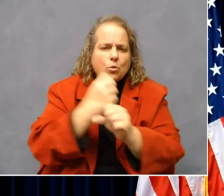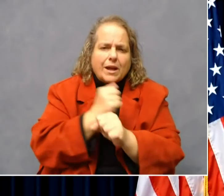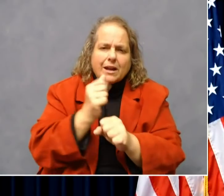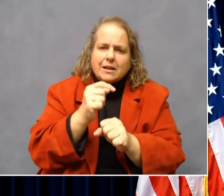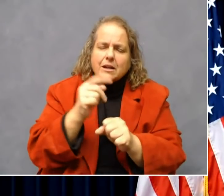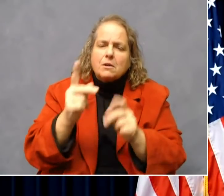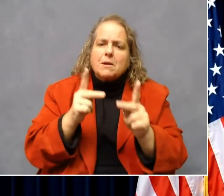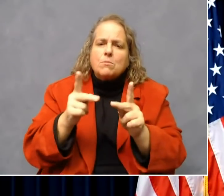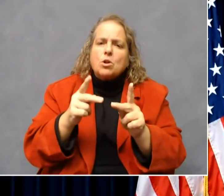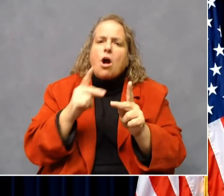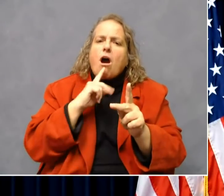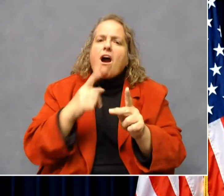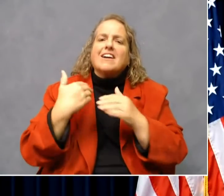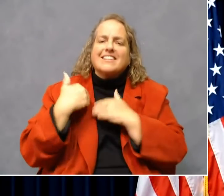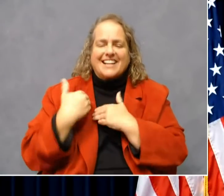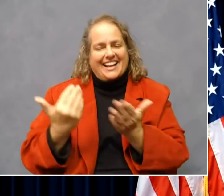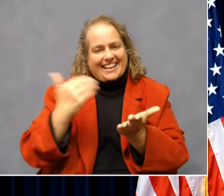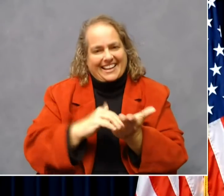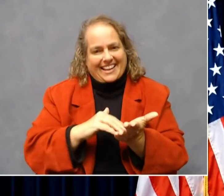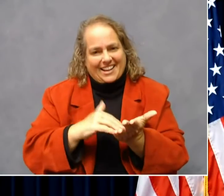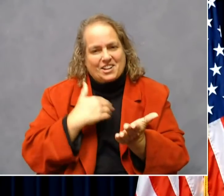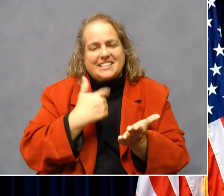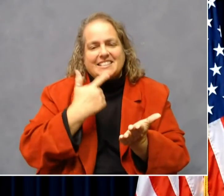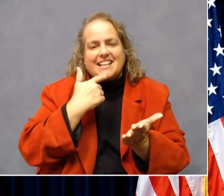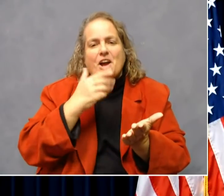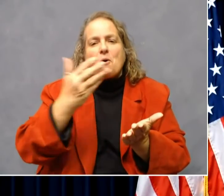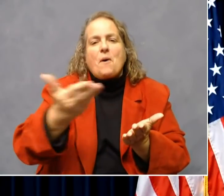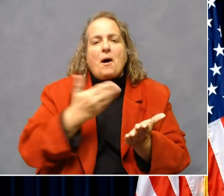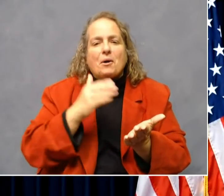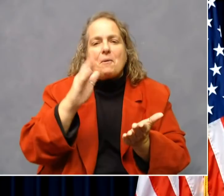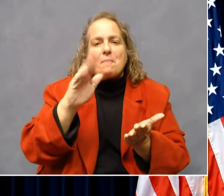welcome back, Virginia Moore. We are stronger with you.